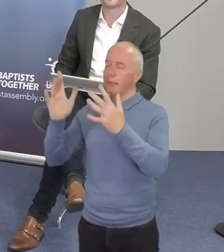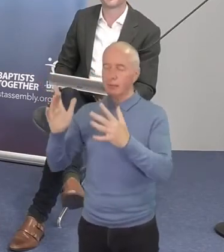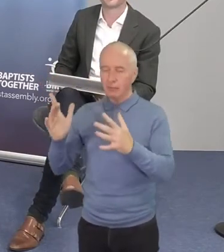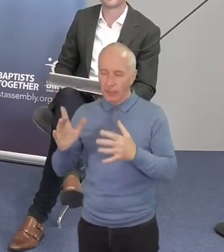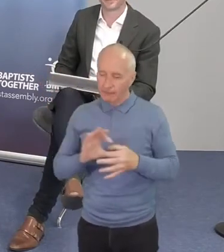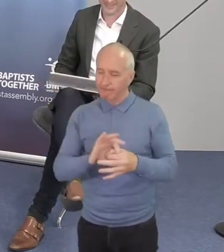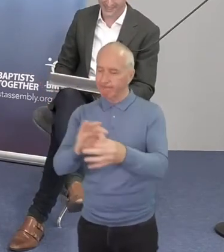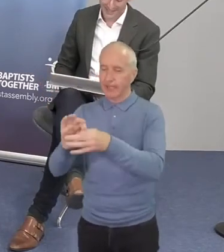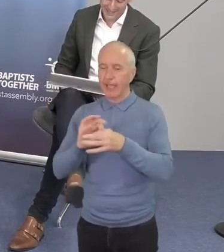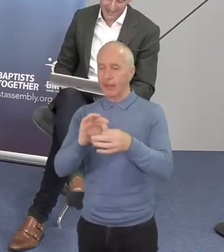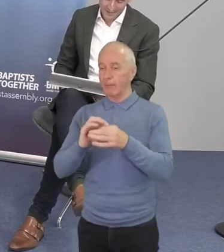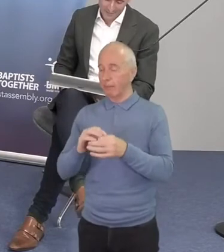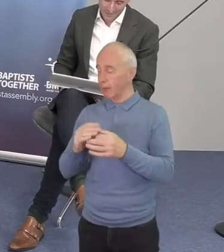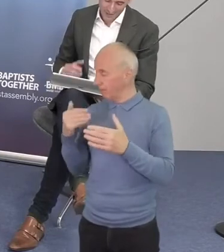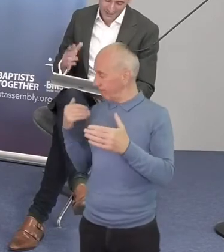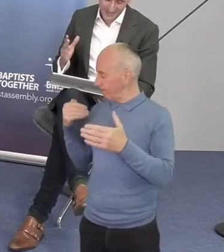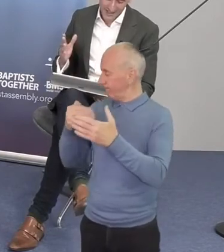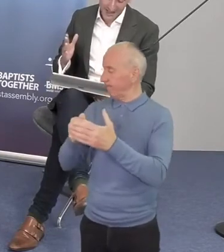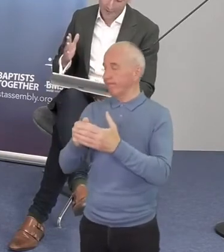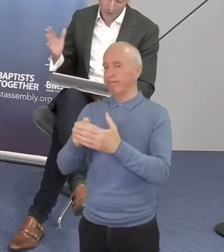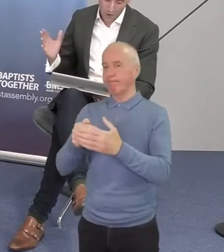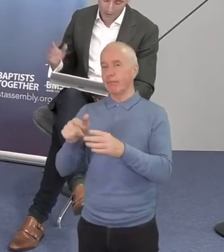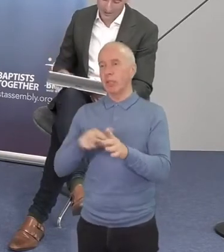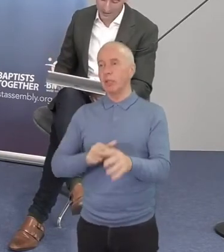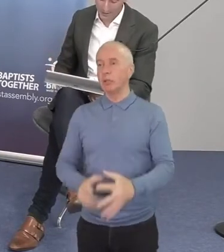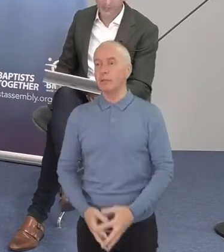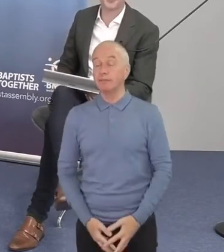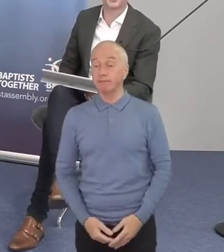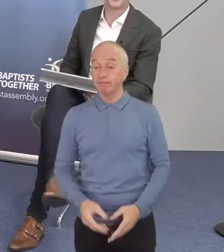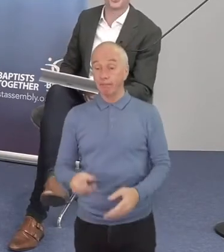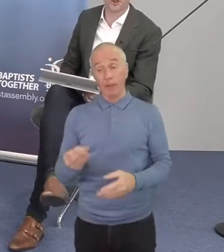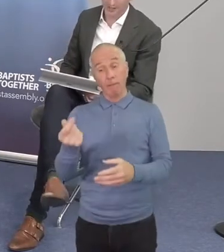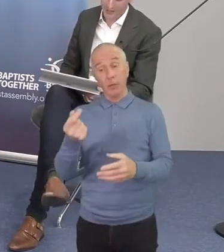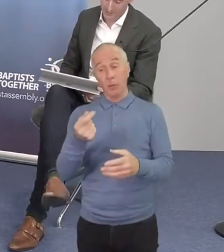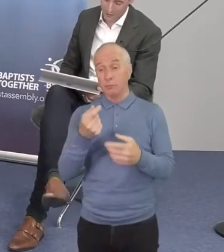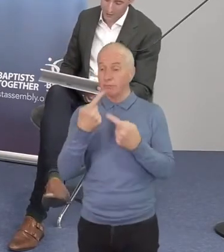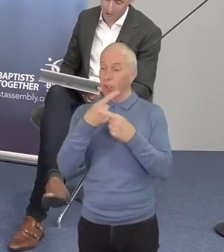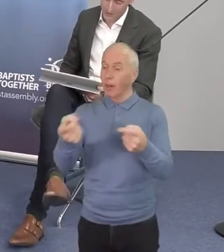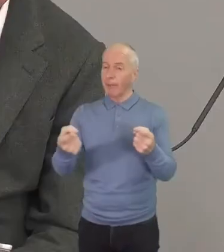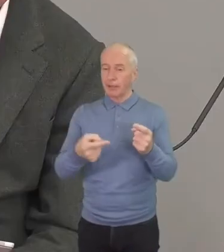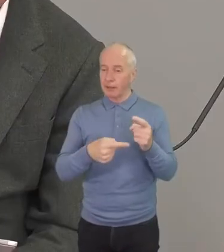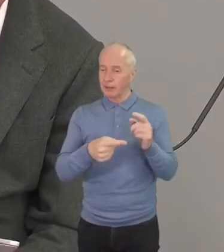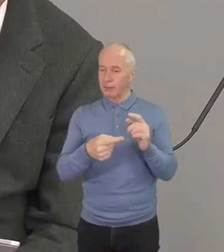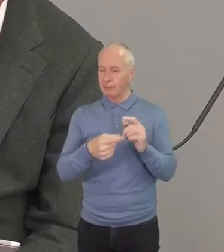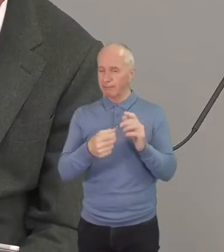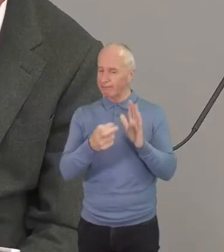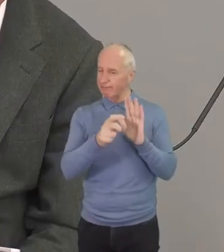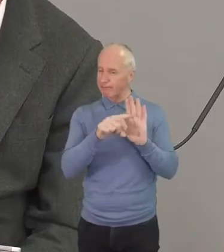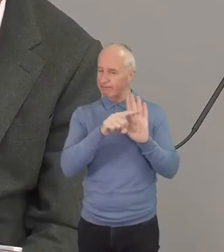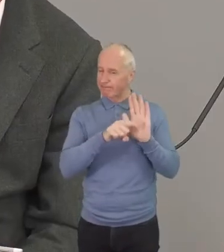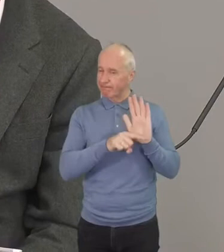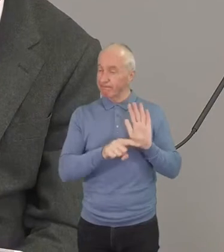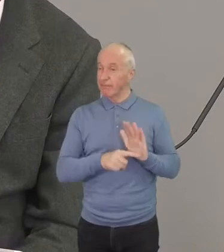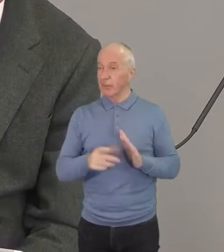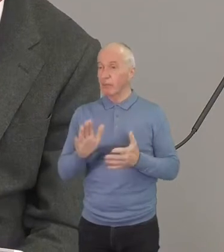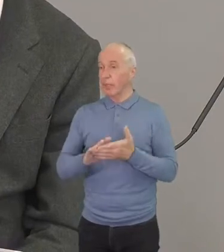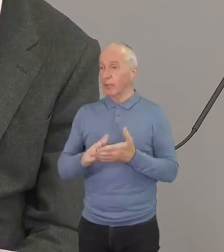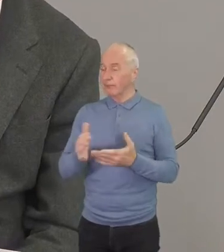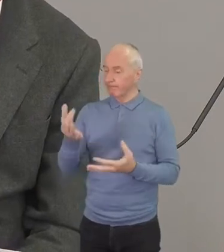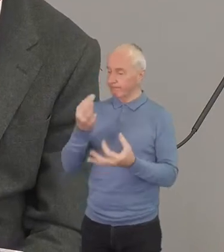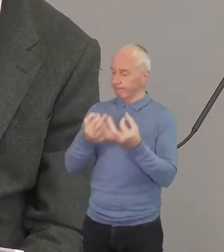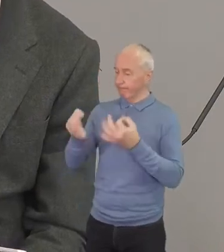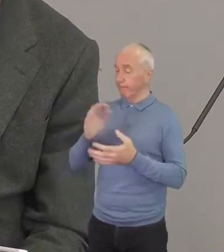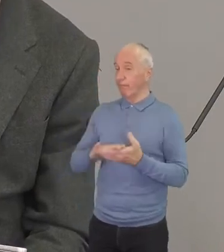last few years. Brilliant. A few comments as well, so thank you for the comments coming through. I'll read out a few of them now as the questions